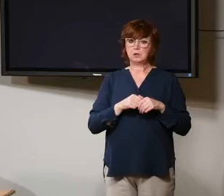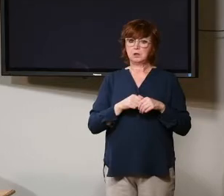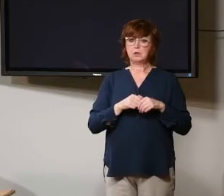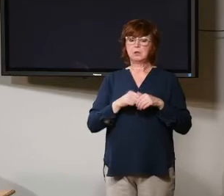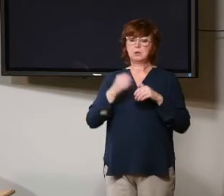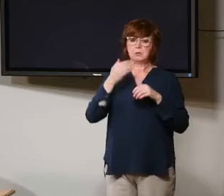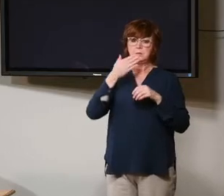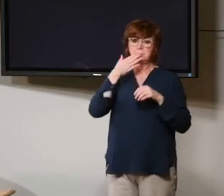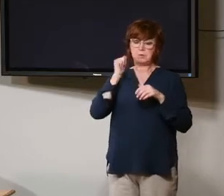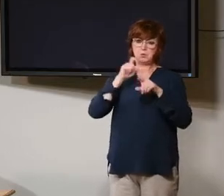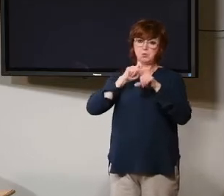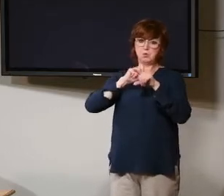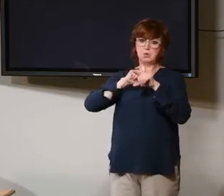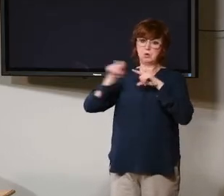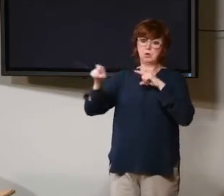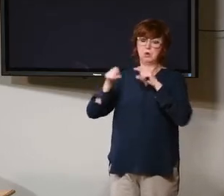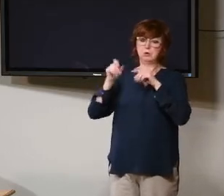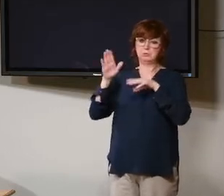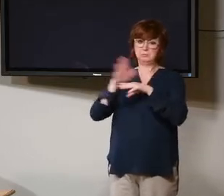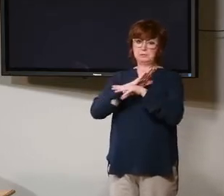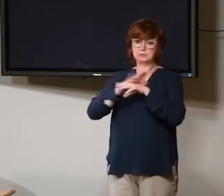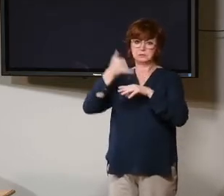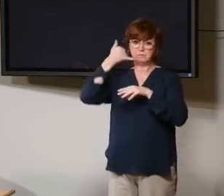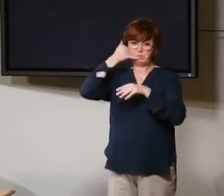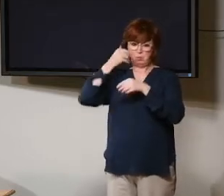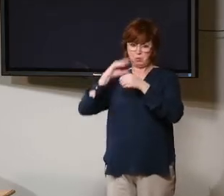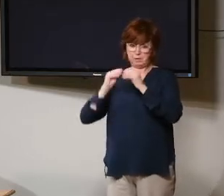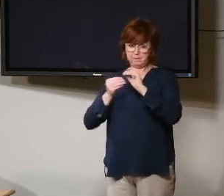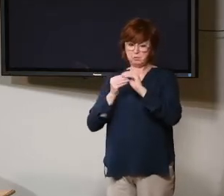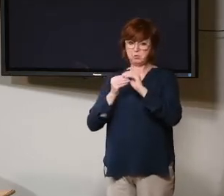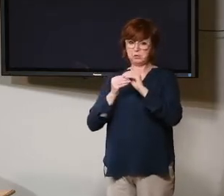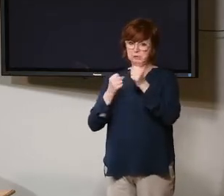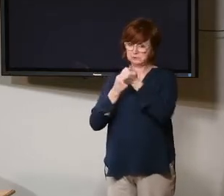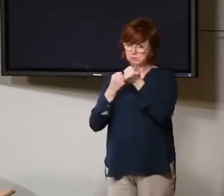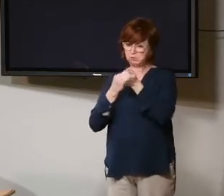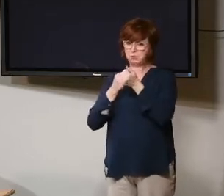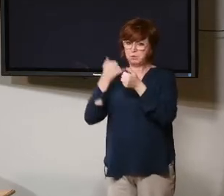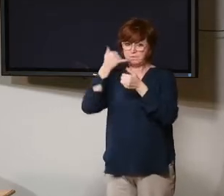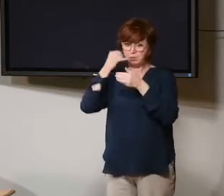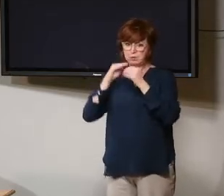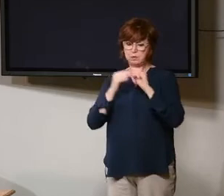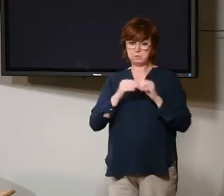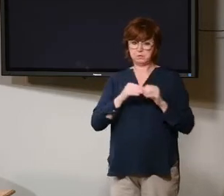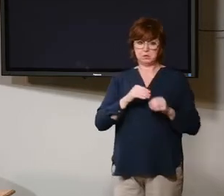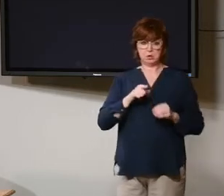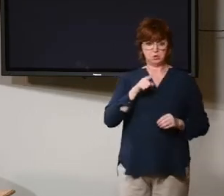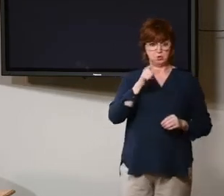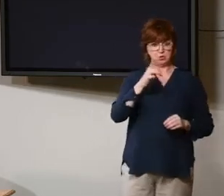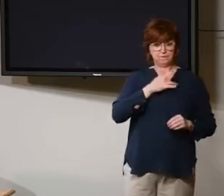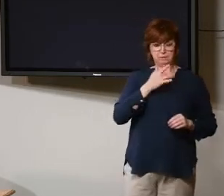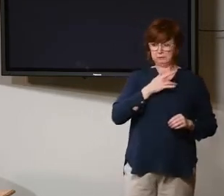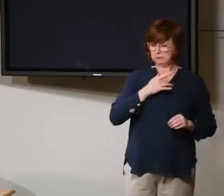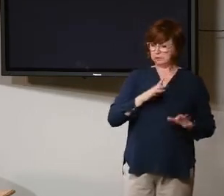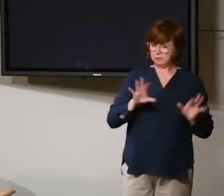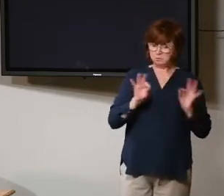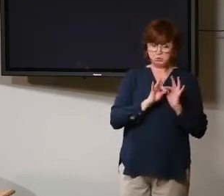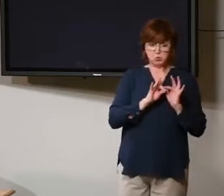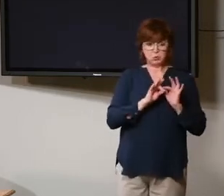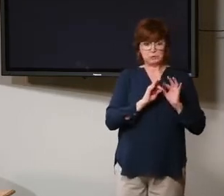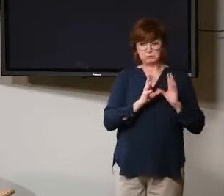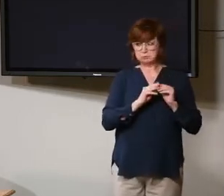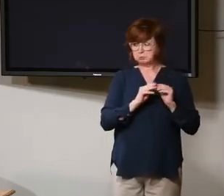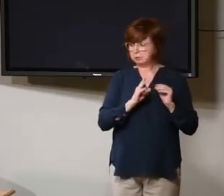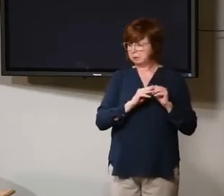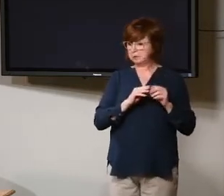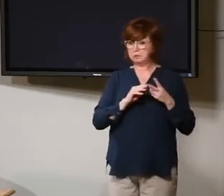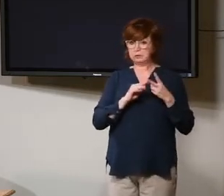line, which will be handling this. And if you feel there are meetings or your business actually does need to remain open during